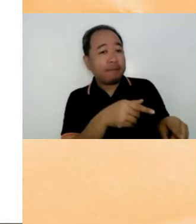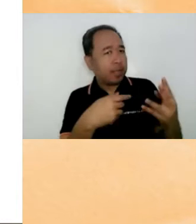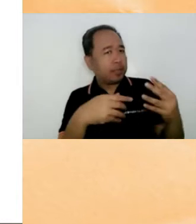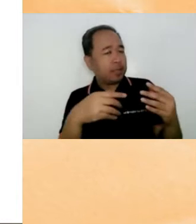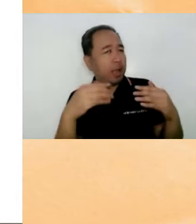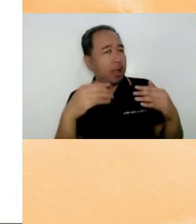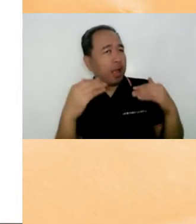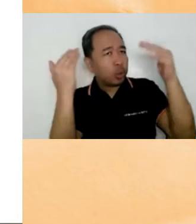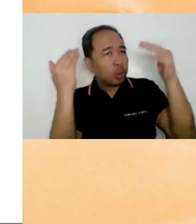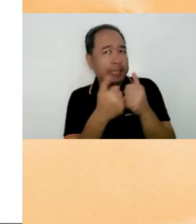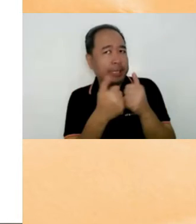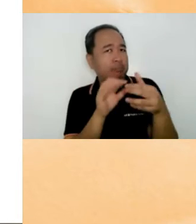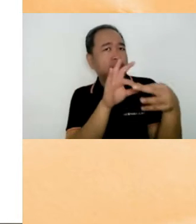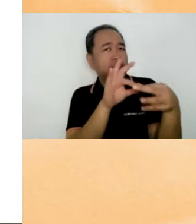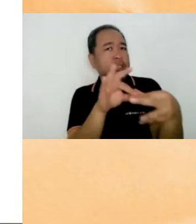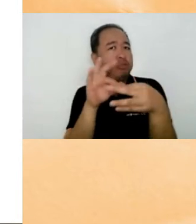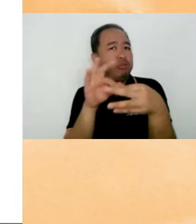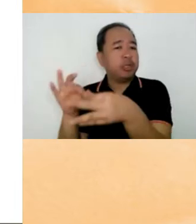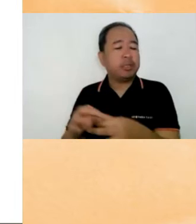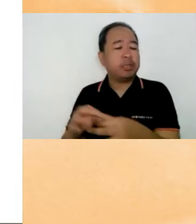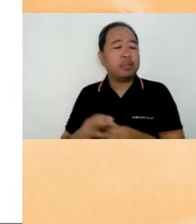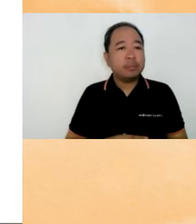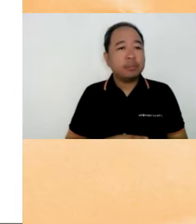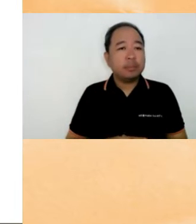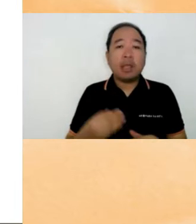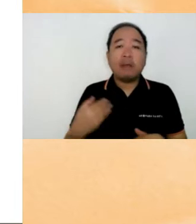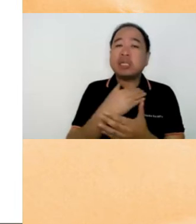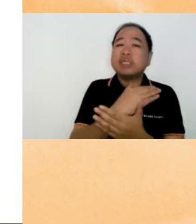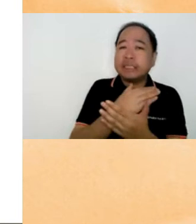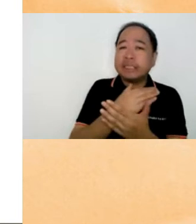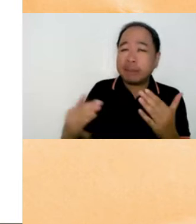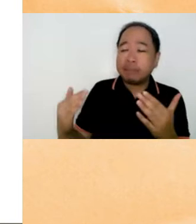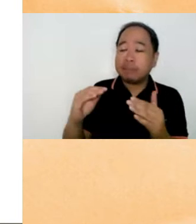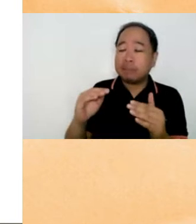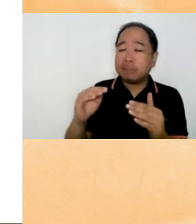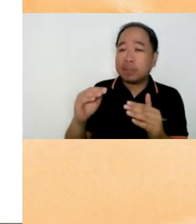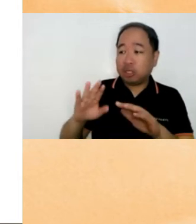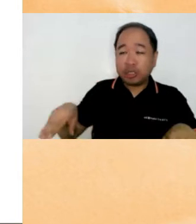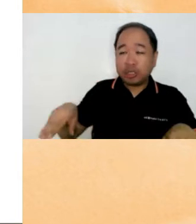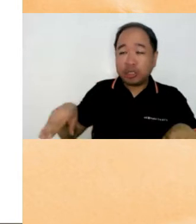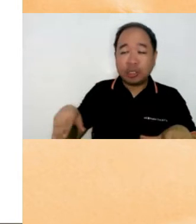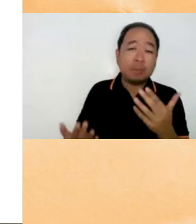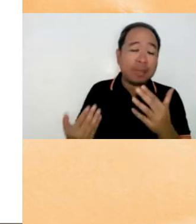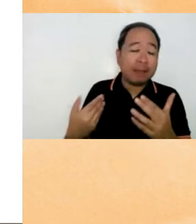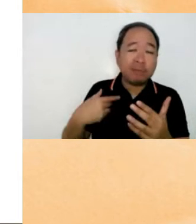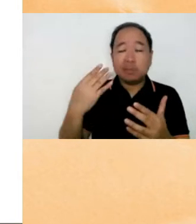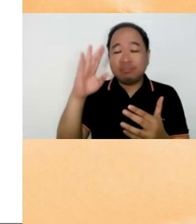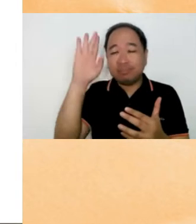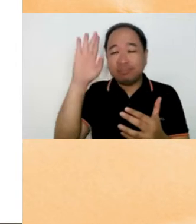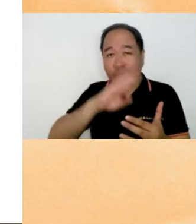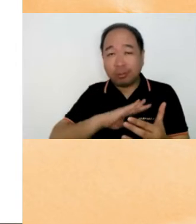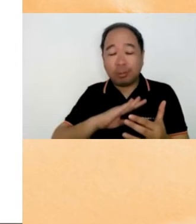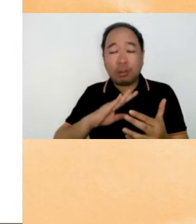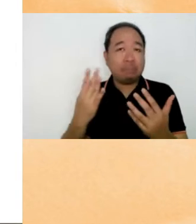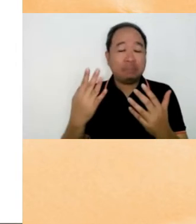Children who are born with some defect in senses, especially vision, may make